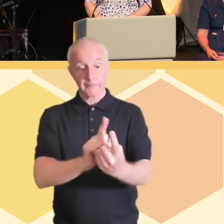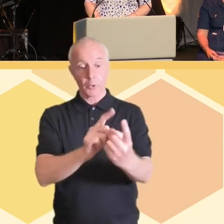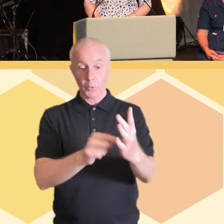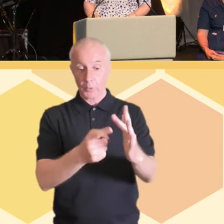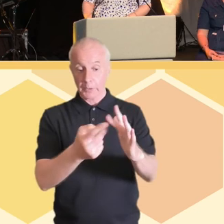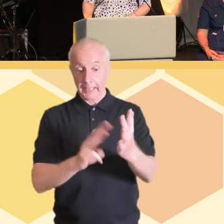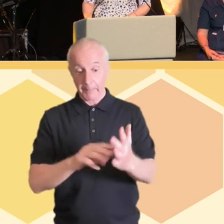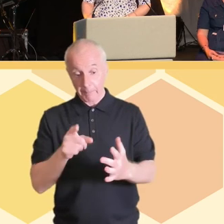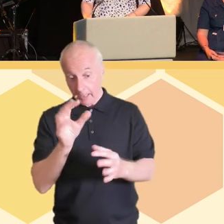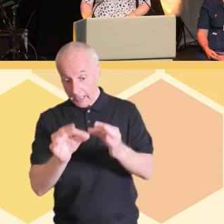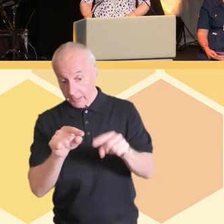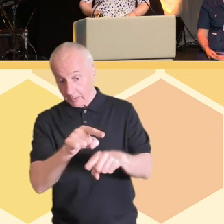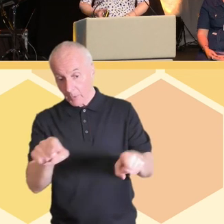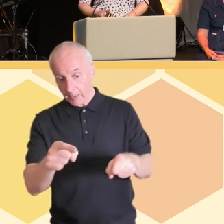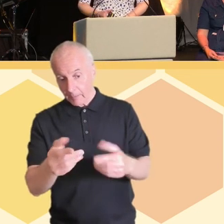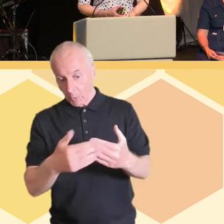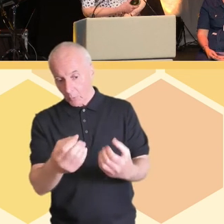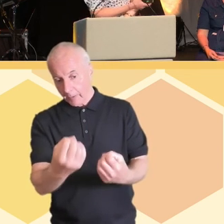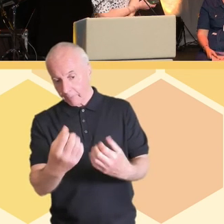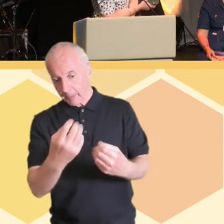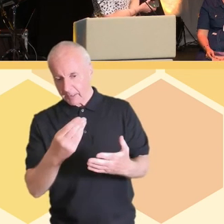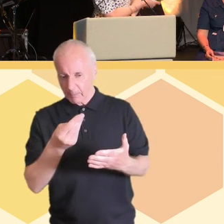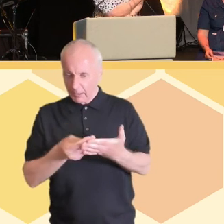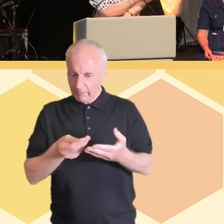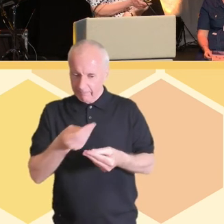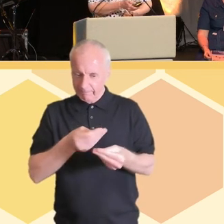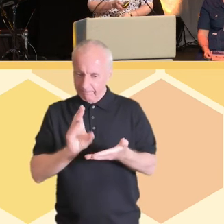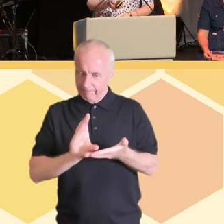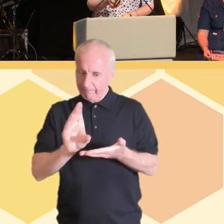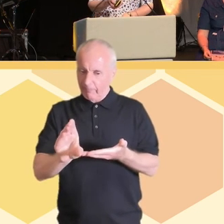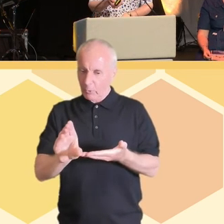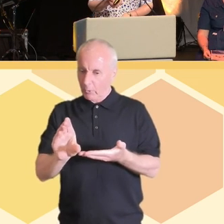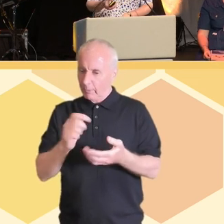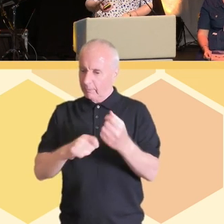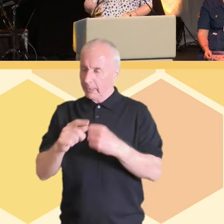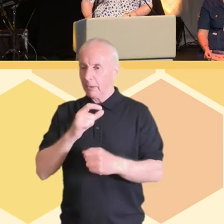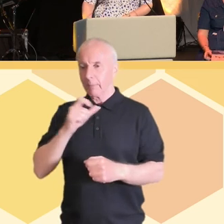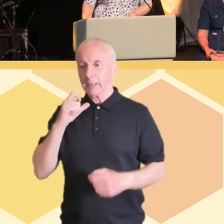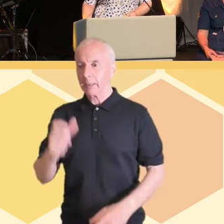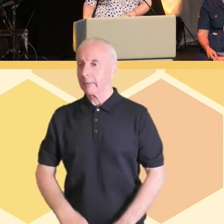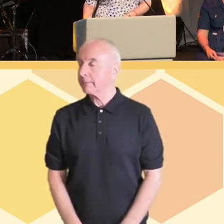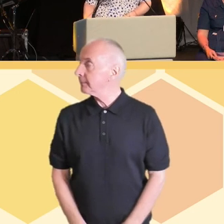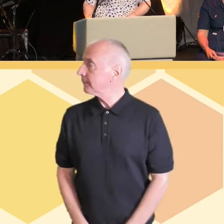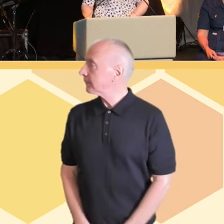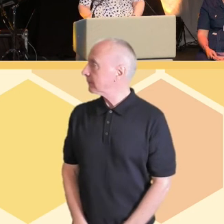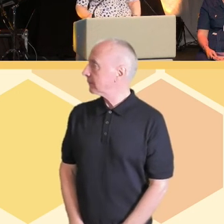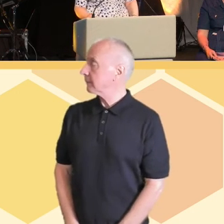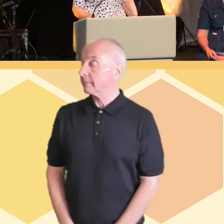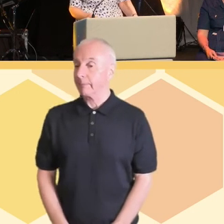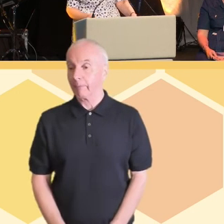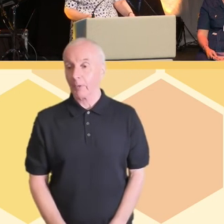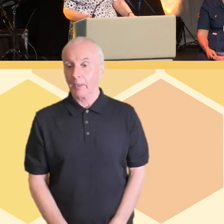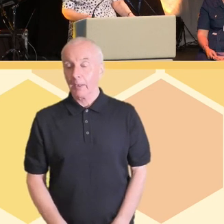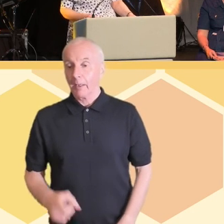more about that. And the final initiative, here she is this, well, she's not got a slide because she's here in person,